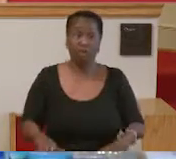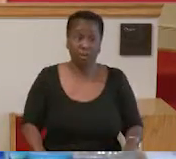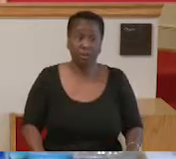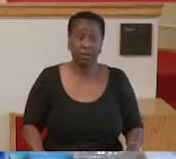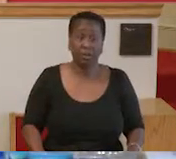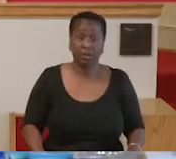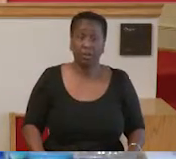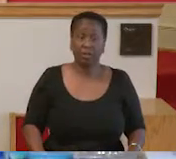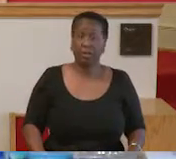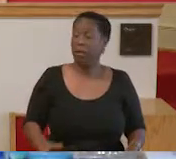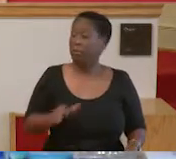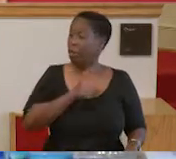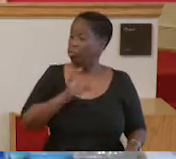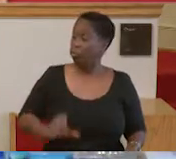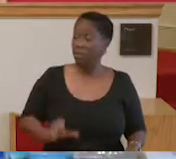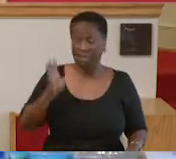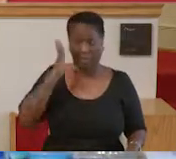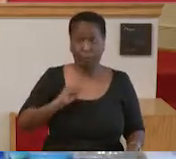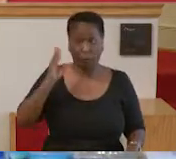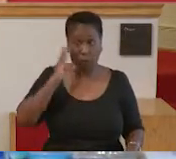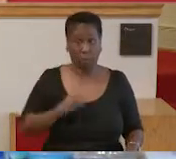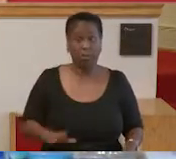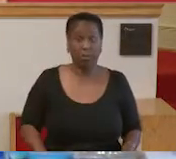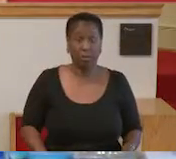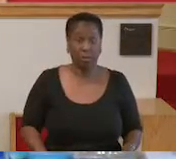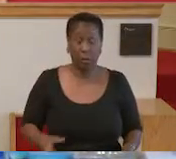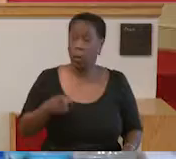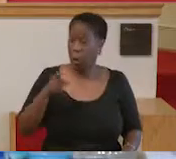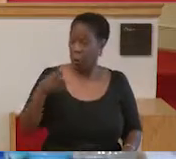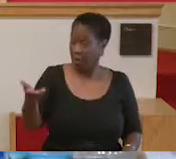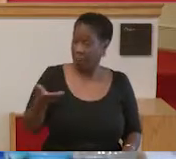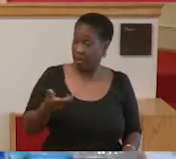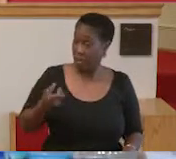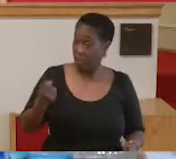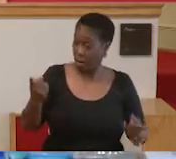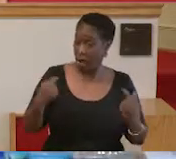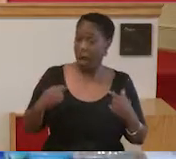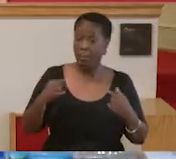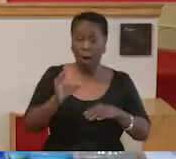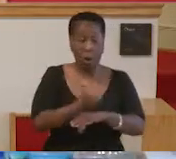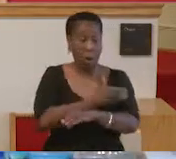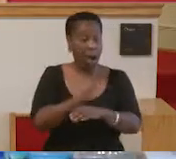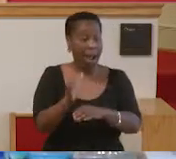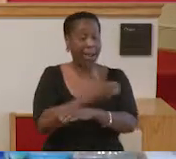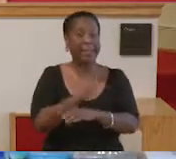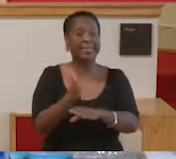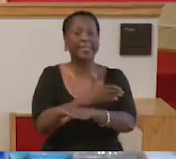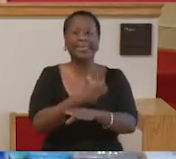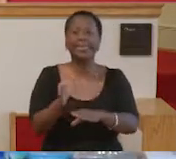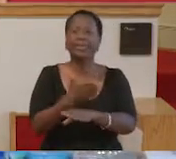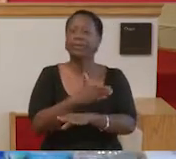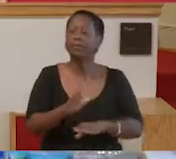your Christian experience. We invite you to come as the choir sings that grand old hymn of the